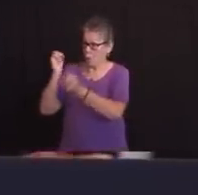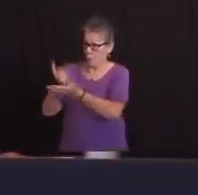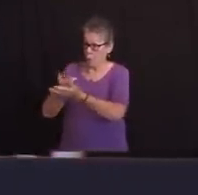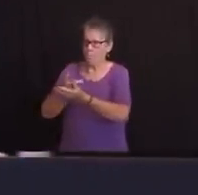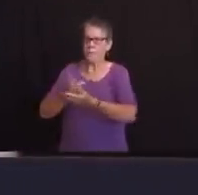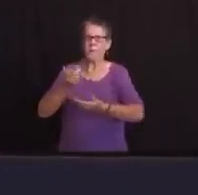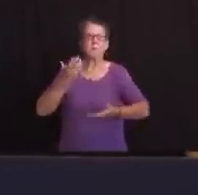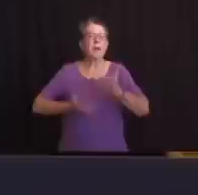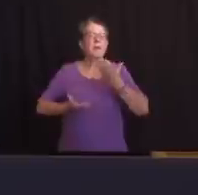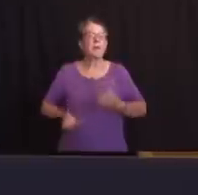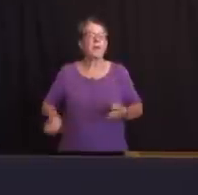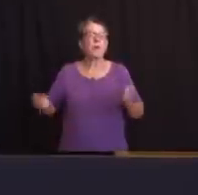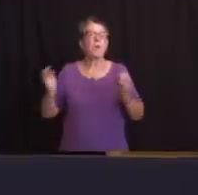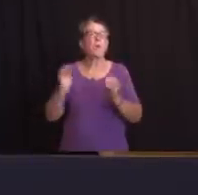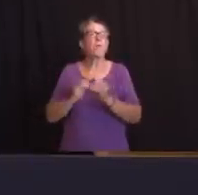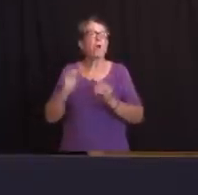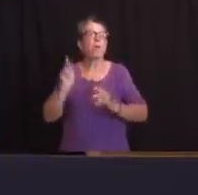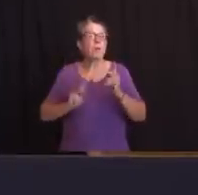get them vaccinated.